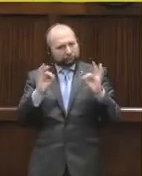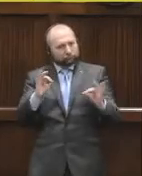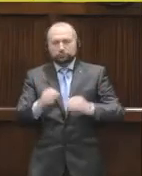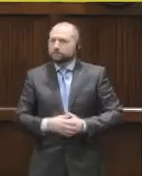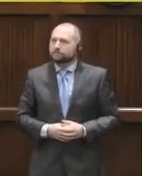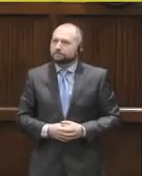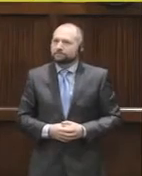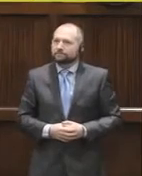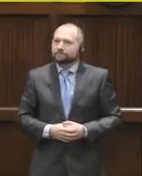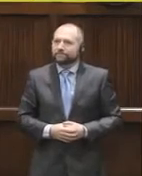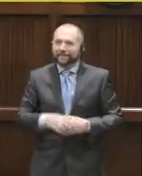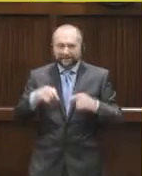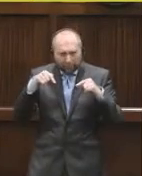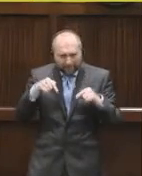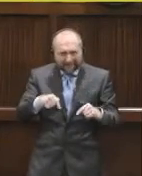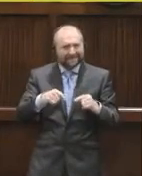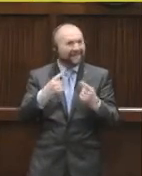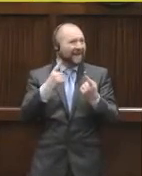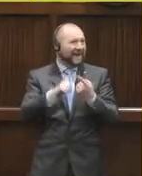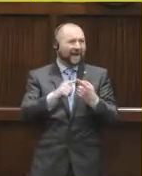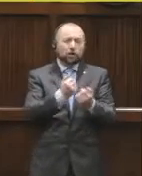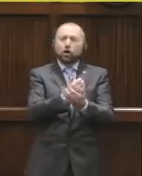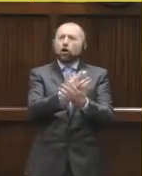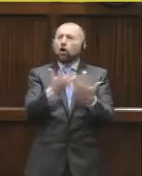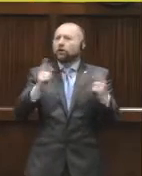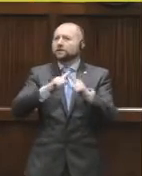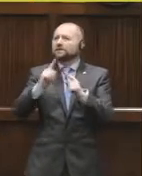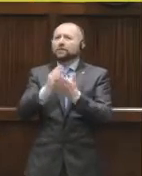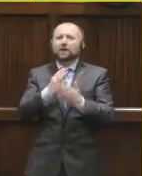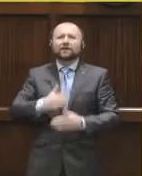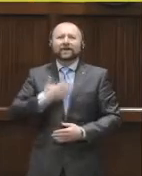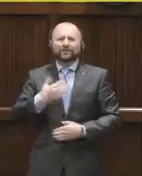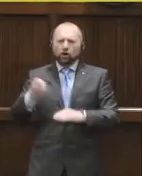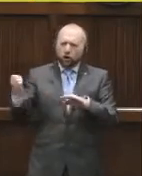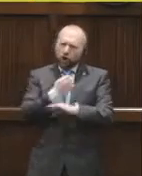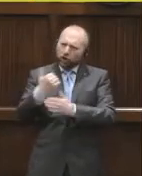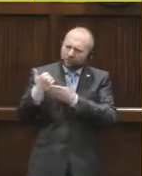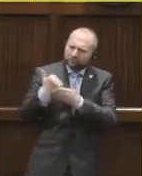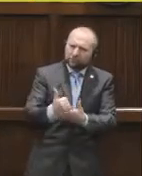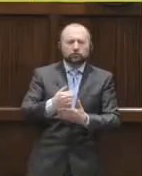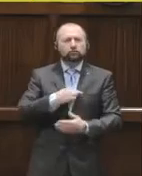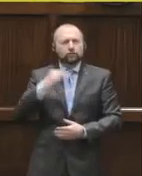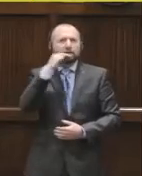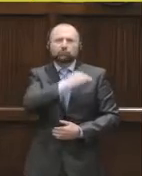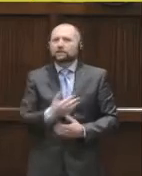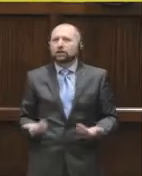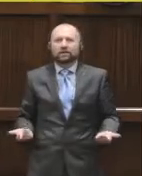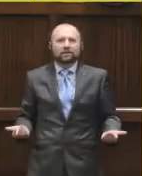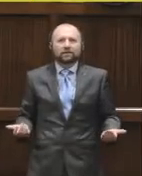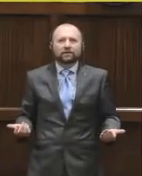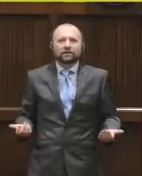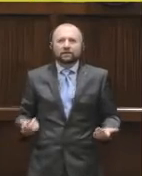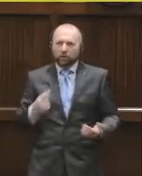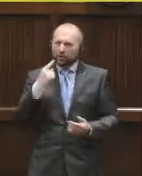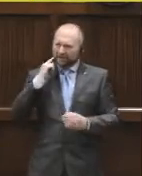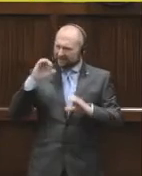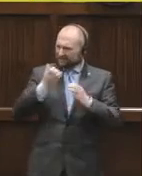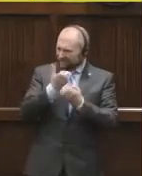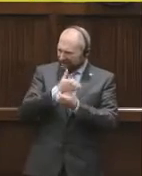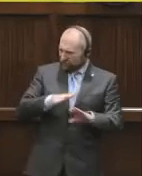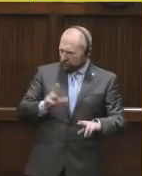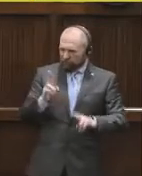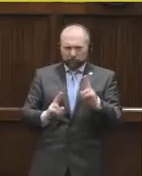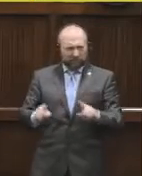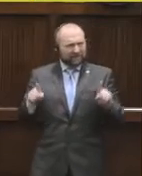much else, early intervention is critical. There is no reason that deaf children should not have the same educational